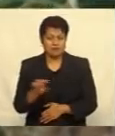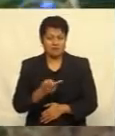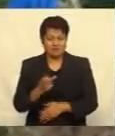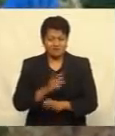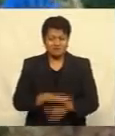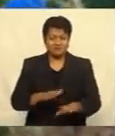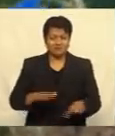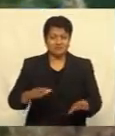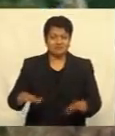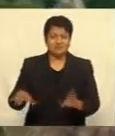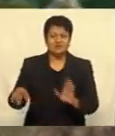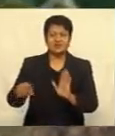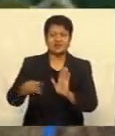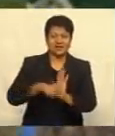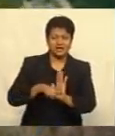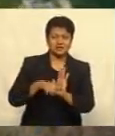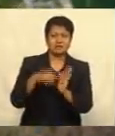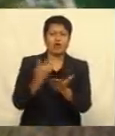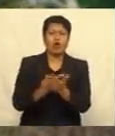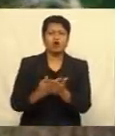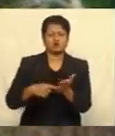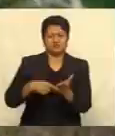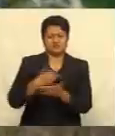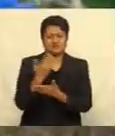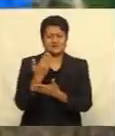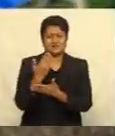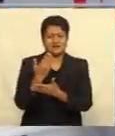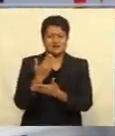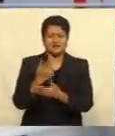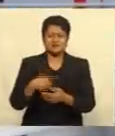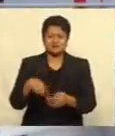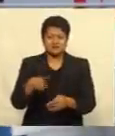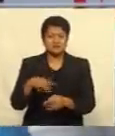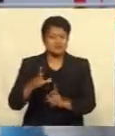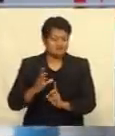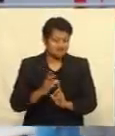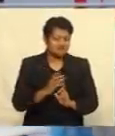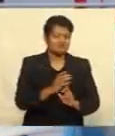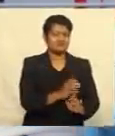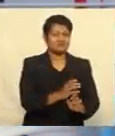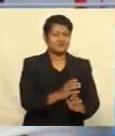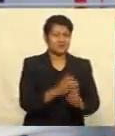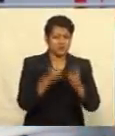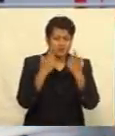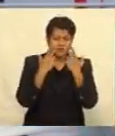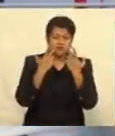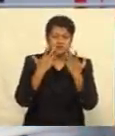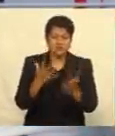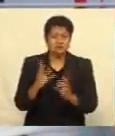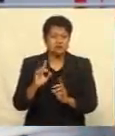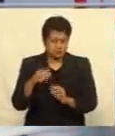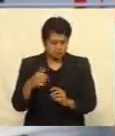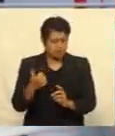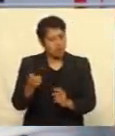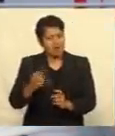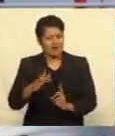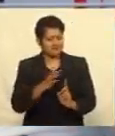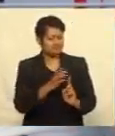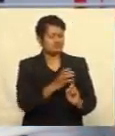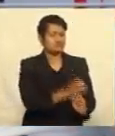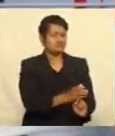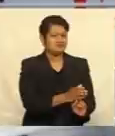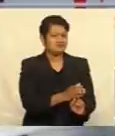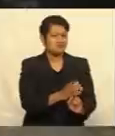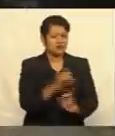tested negative on Tuesday, and the cases are regarded as latent, which shows that they've been put on isolation before they became